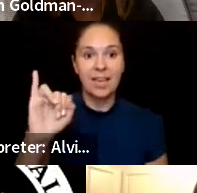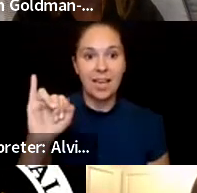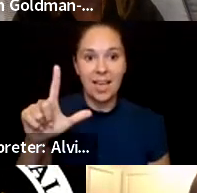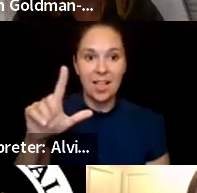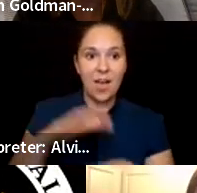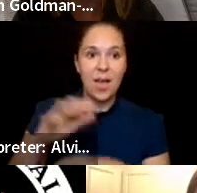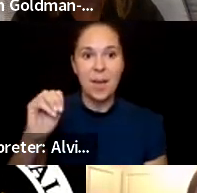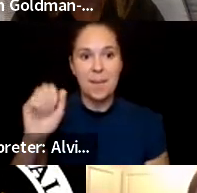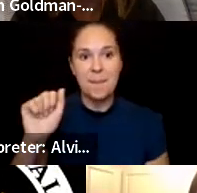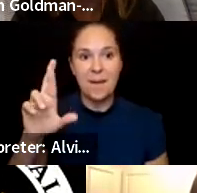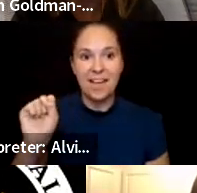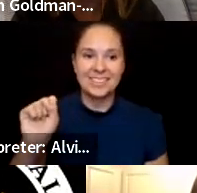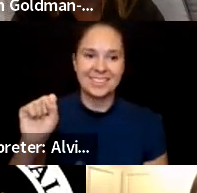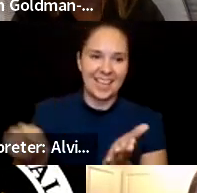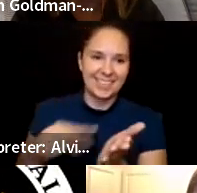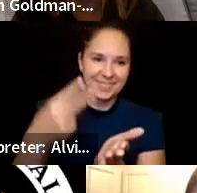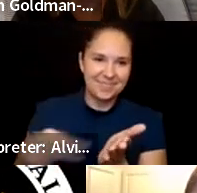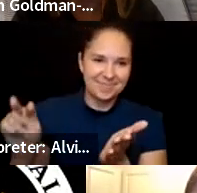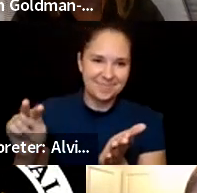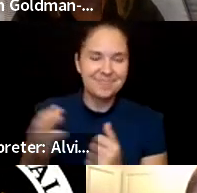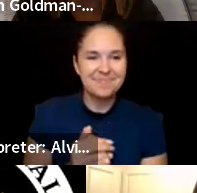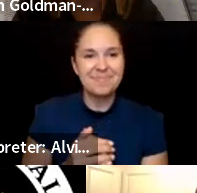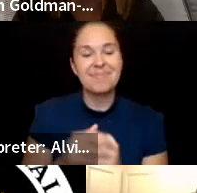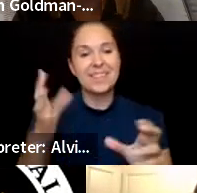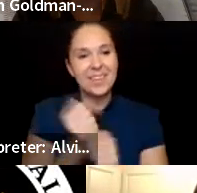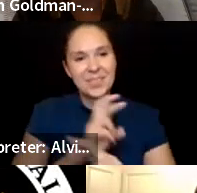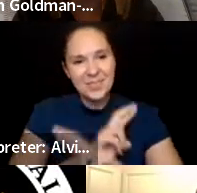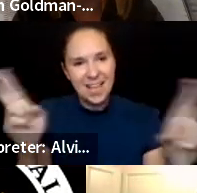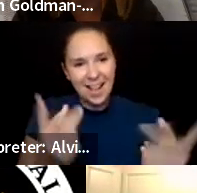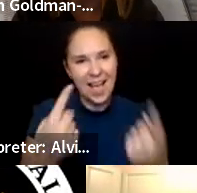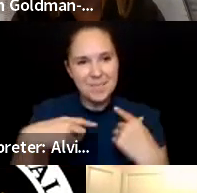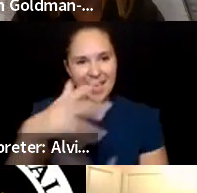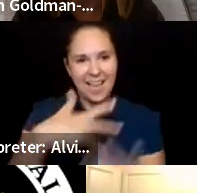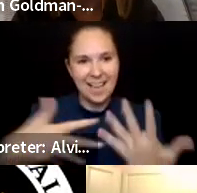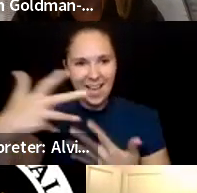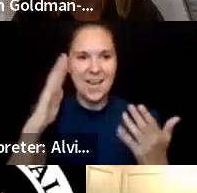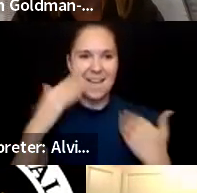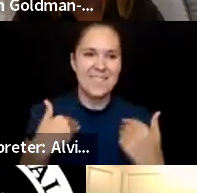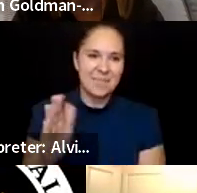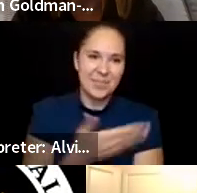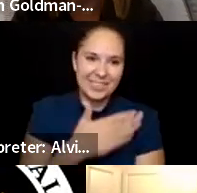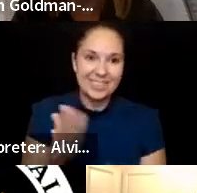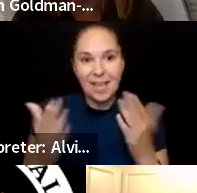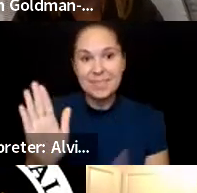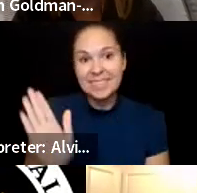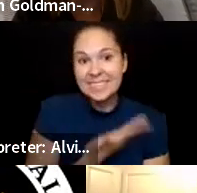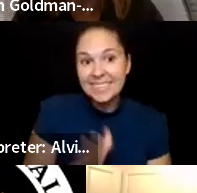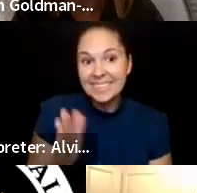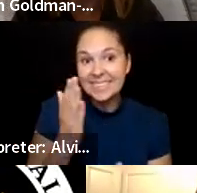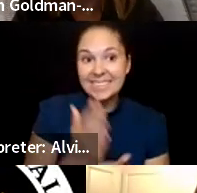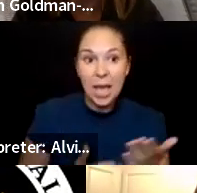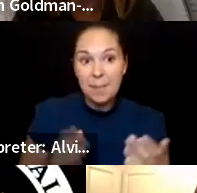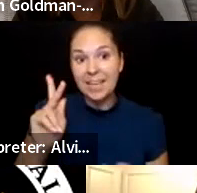Mars dance. So get ready to come hang out, listen to some music, might sing some karaoke while we're on